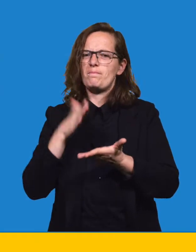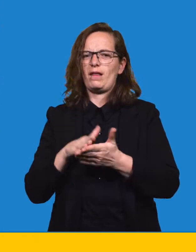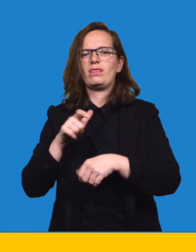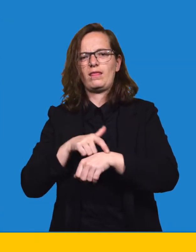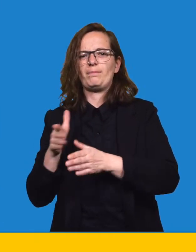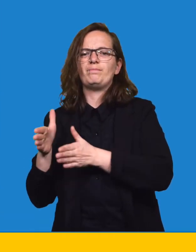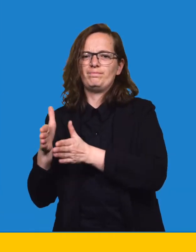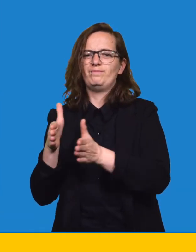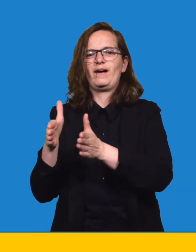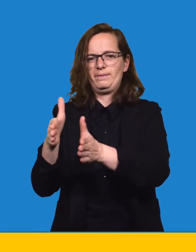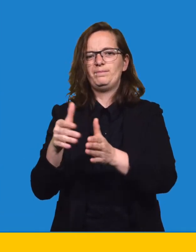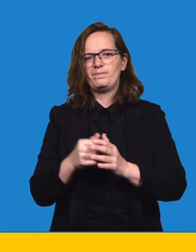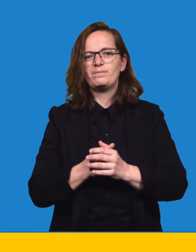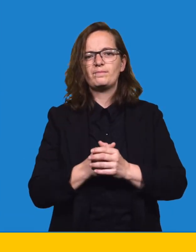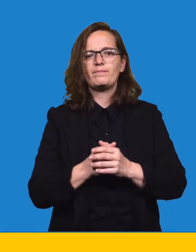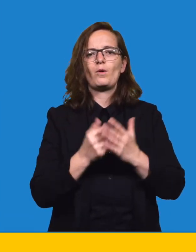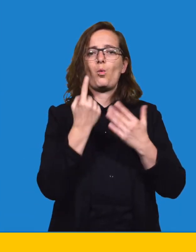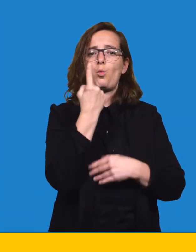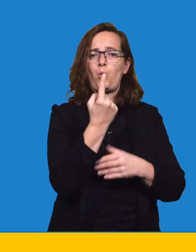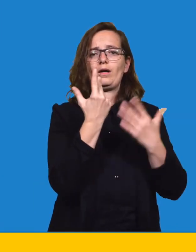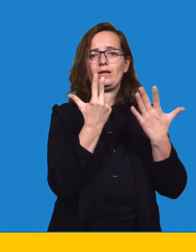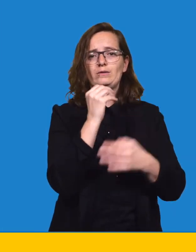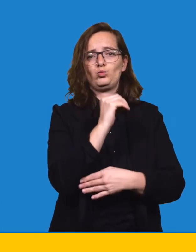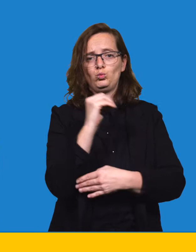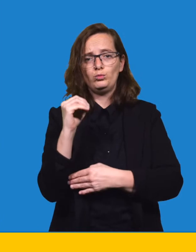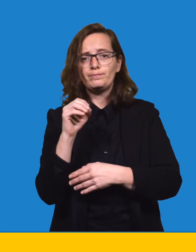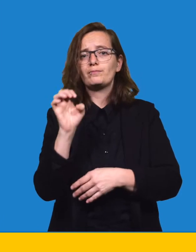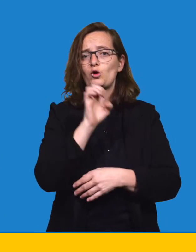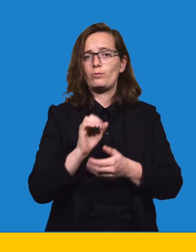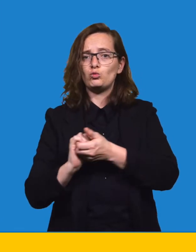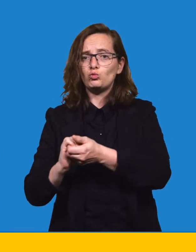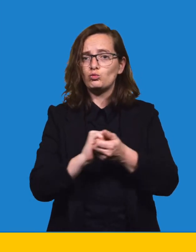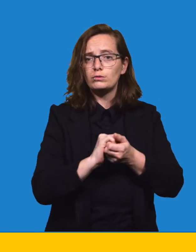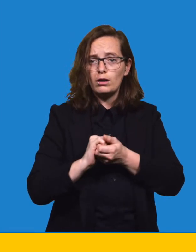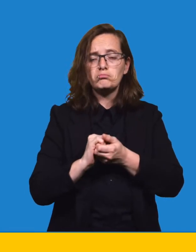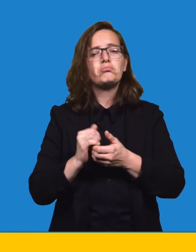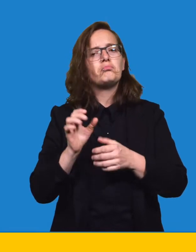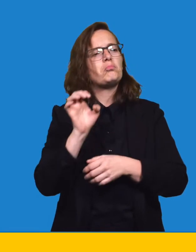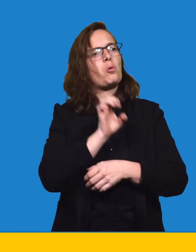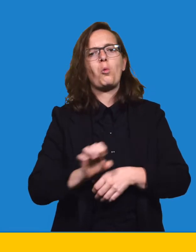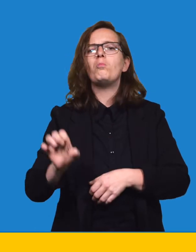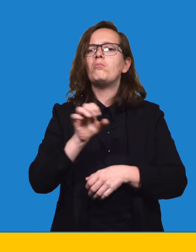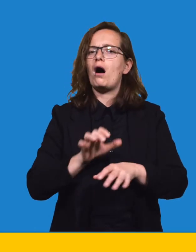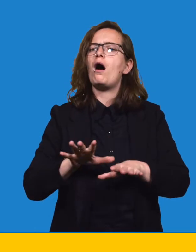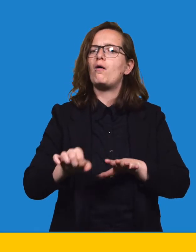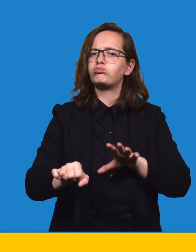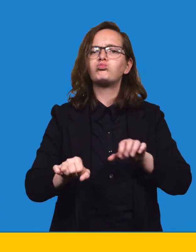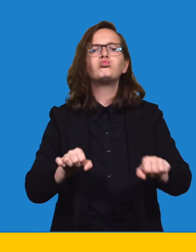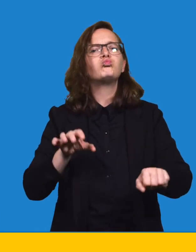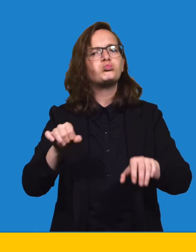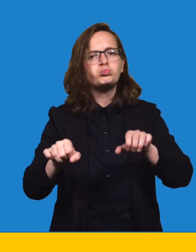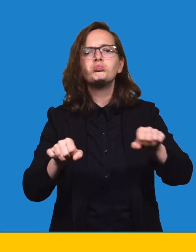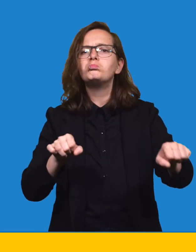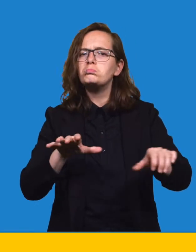when solidarity was also used for darker means. In the late 1800s, European solidarity was manifested by